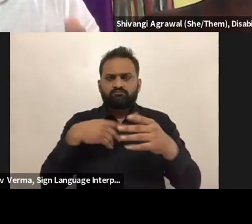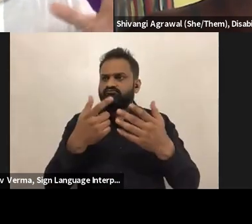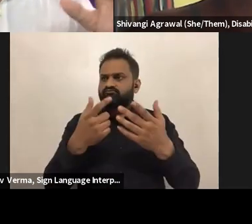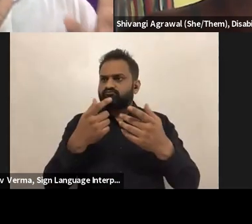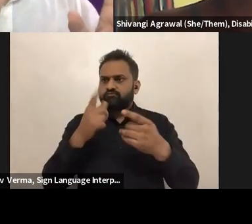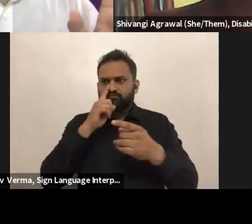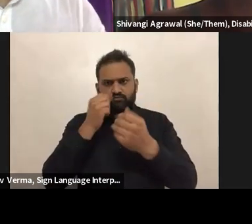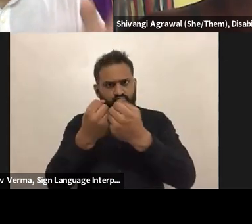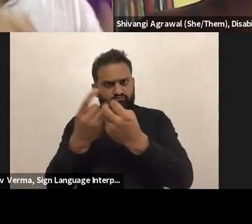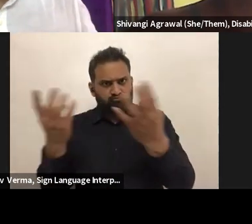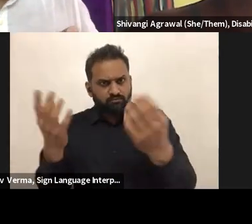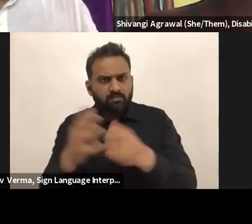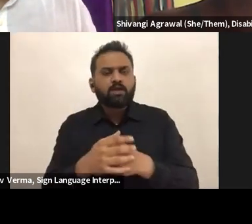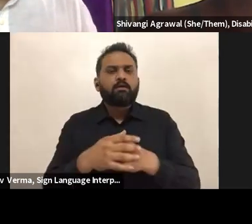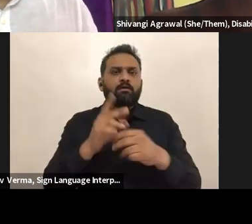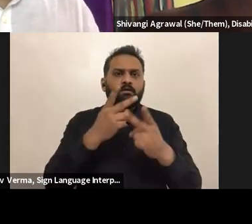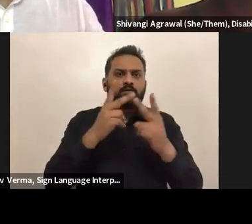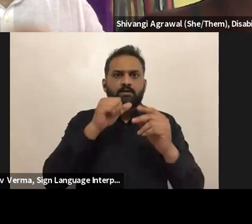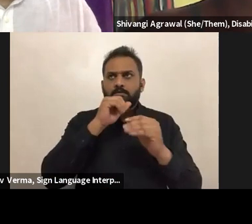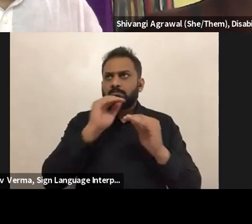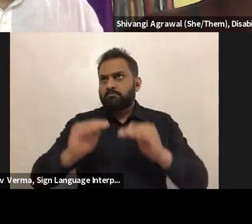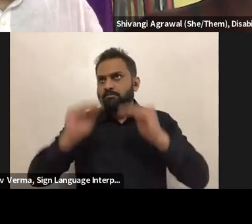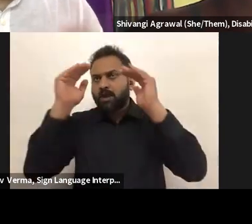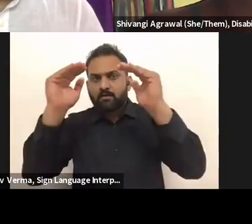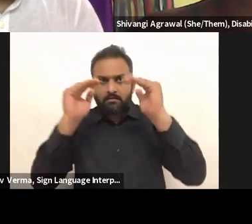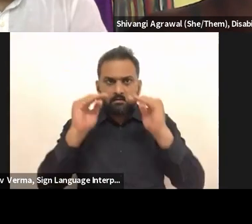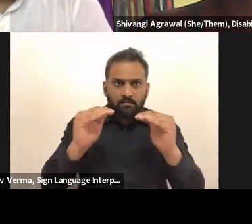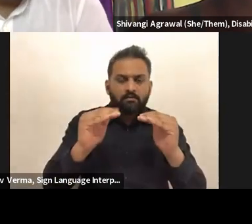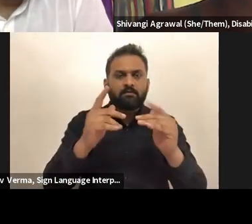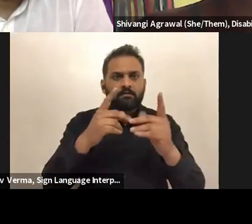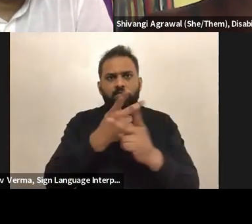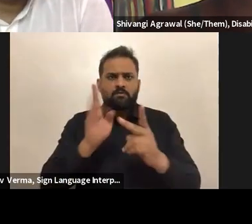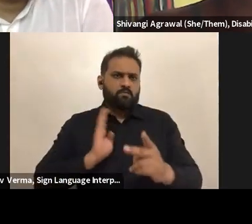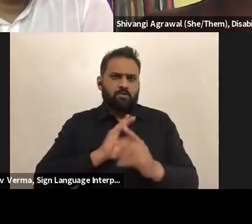representation, female representation on the board.